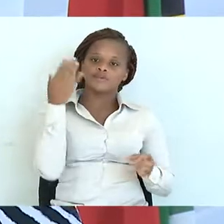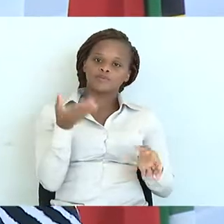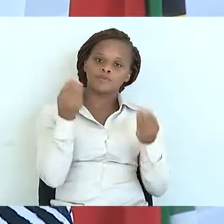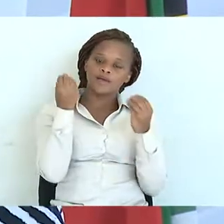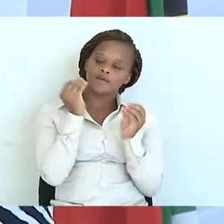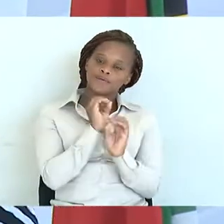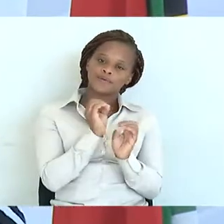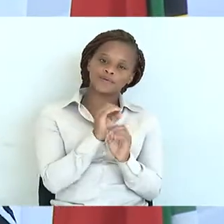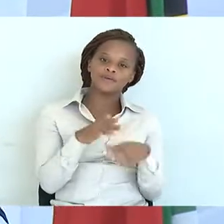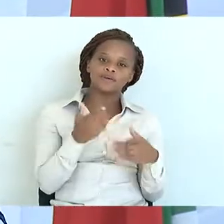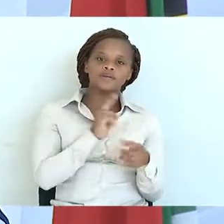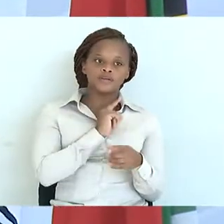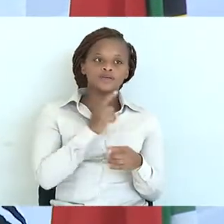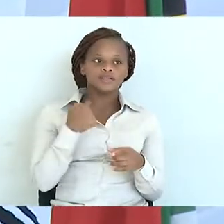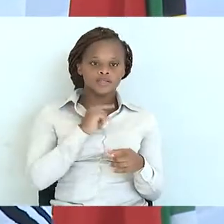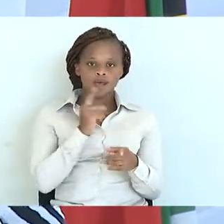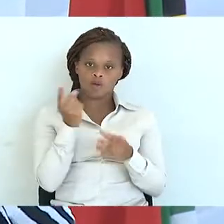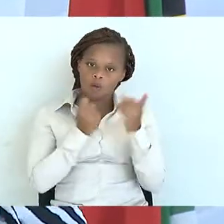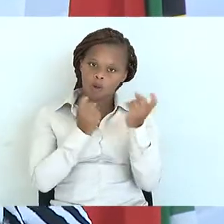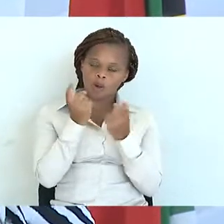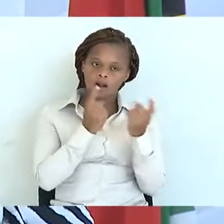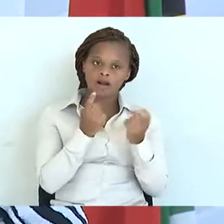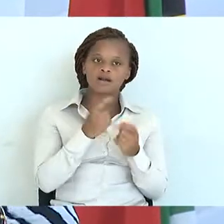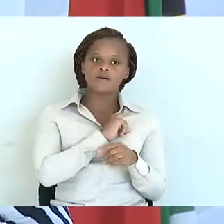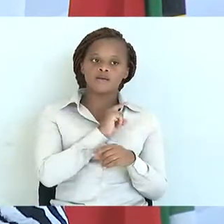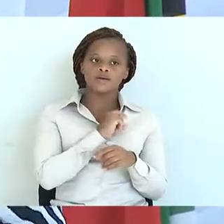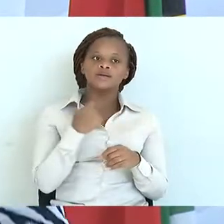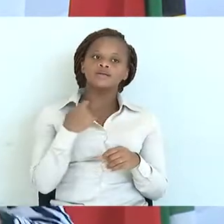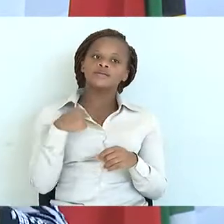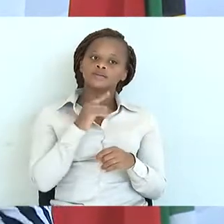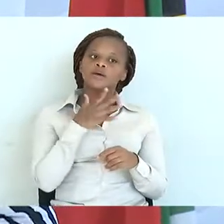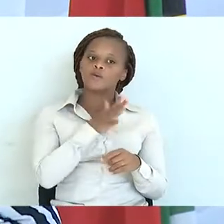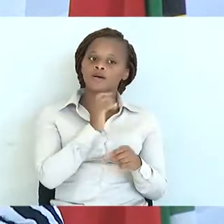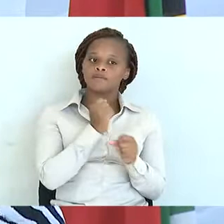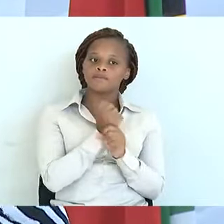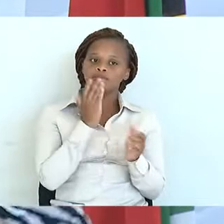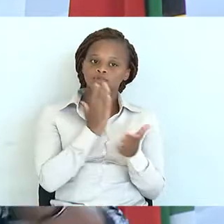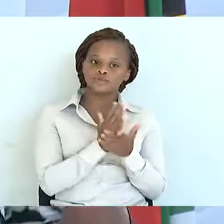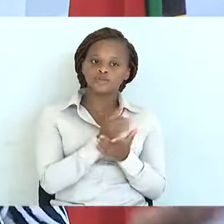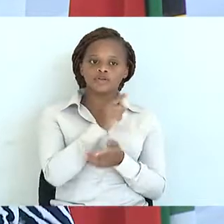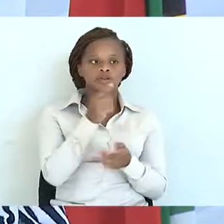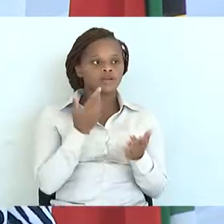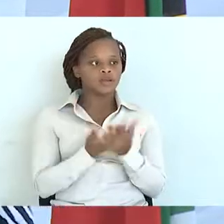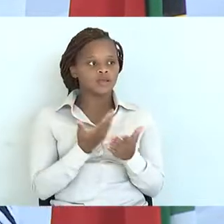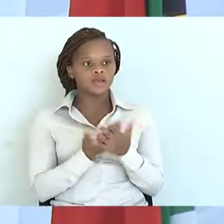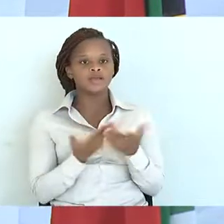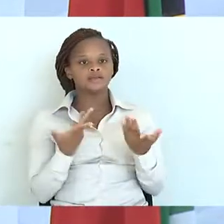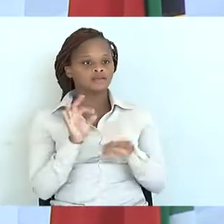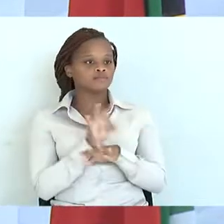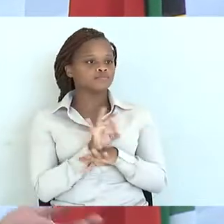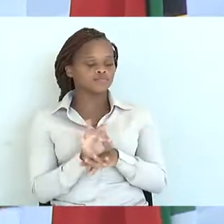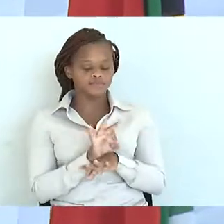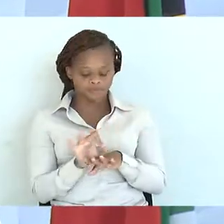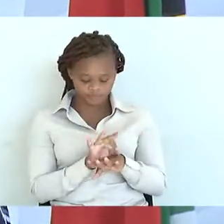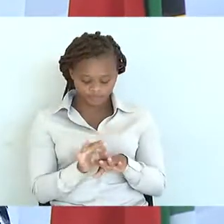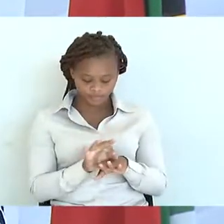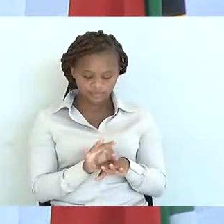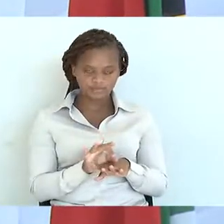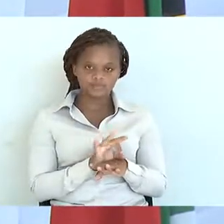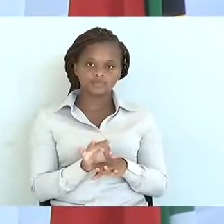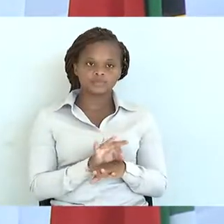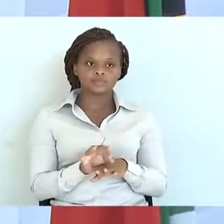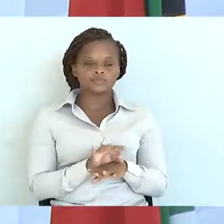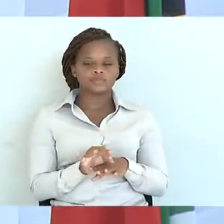sinibizile. Senzela ukuthi nizokwazi ukuthi nani nizilungise ngoba angeke nihlale nje nimele ukuthi